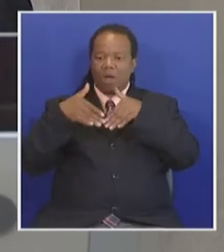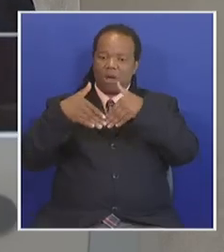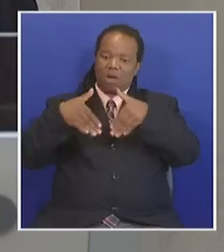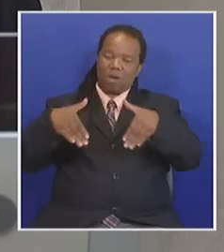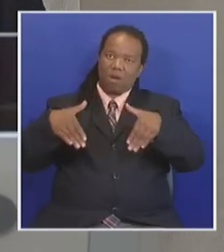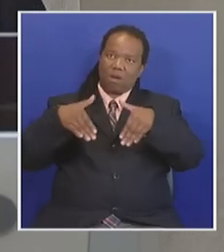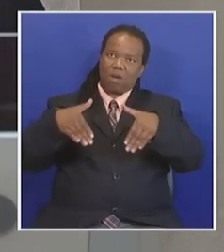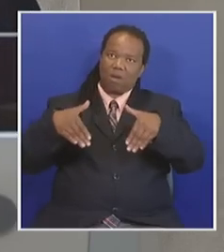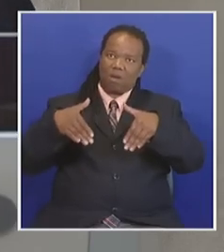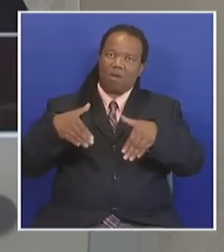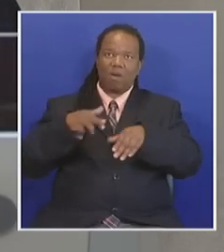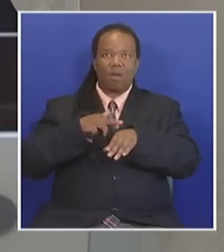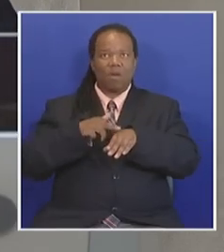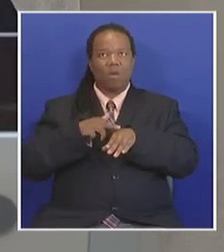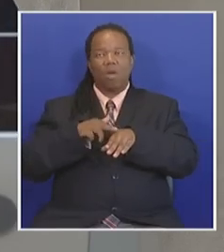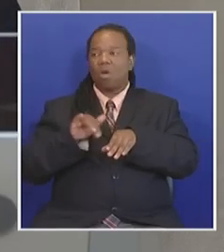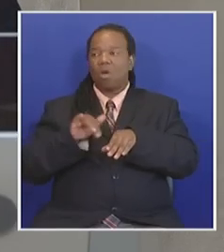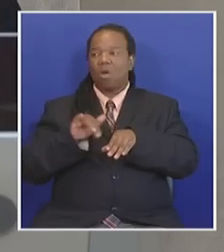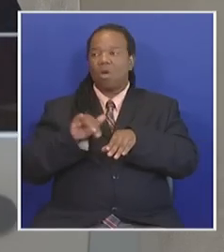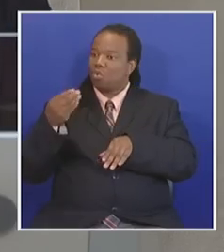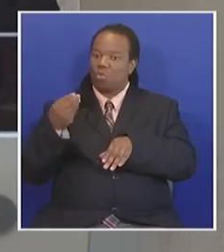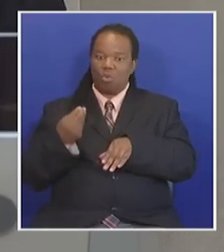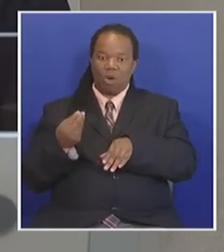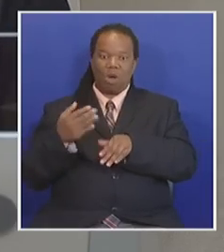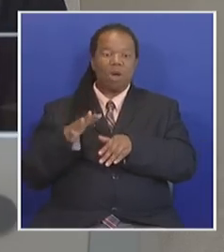injustice, you have chosen the side of the oppressor."